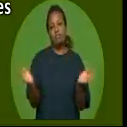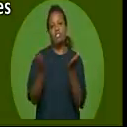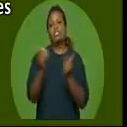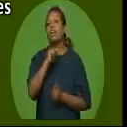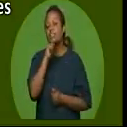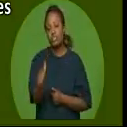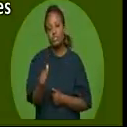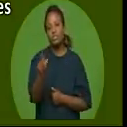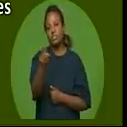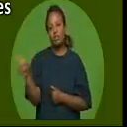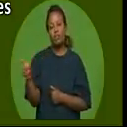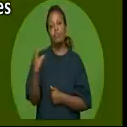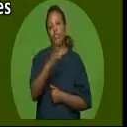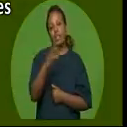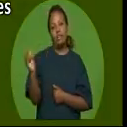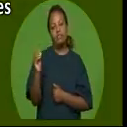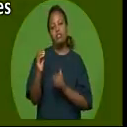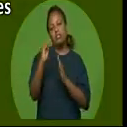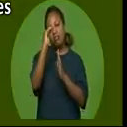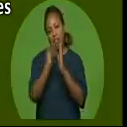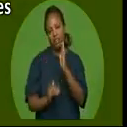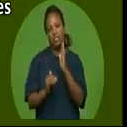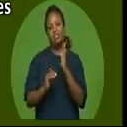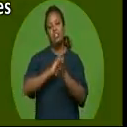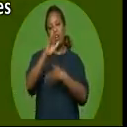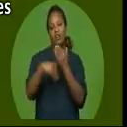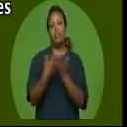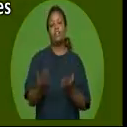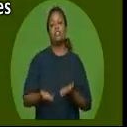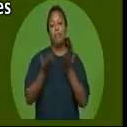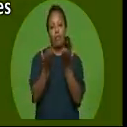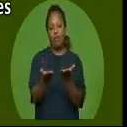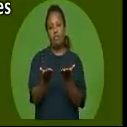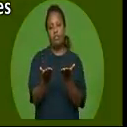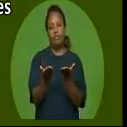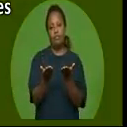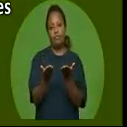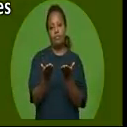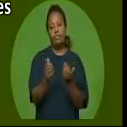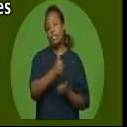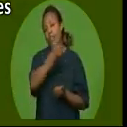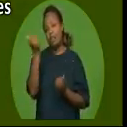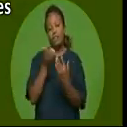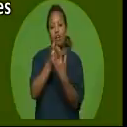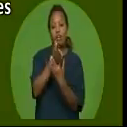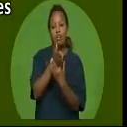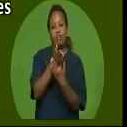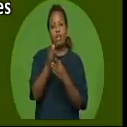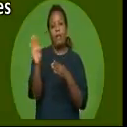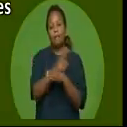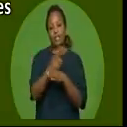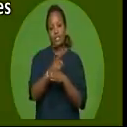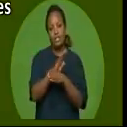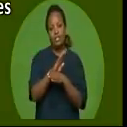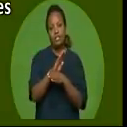discourages them and results in reduction in aggregate supply. On the other hand,